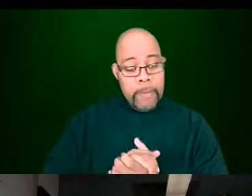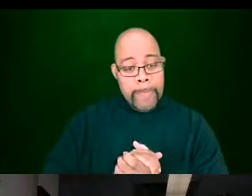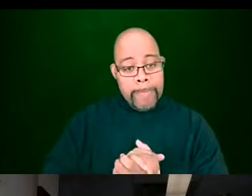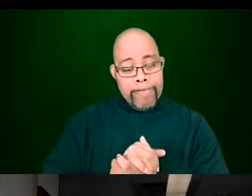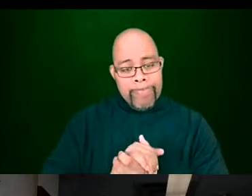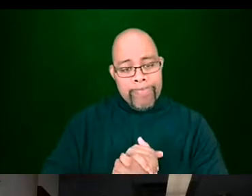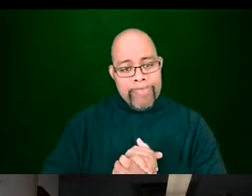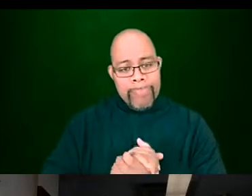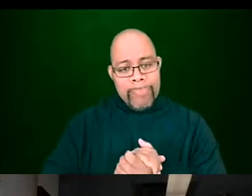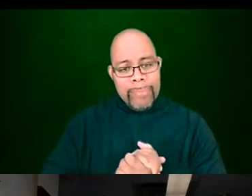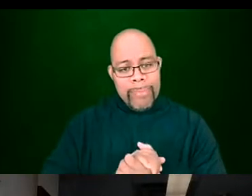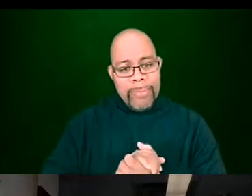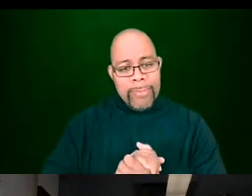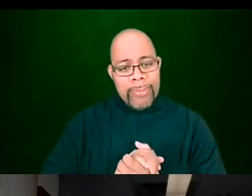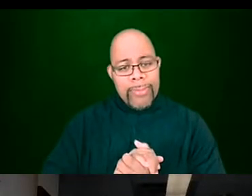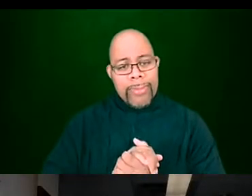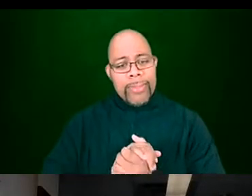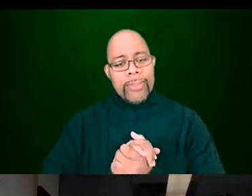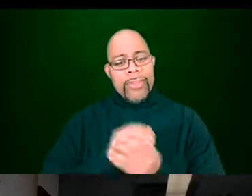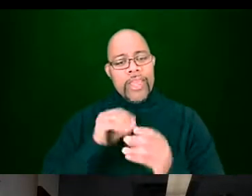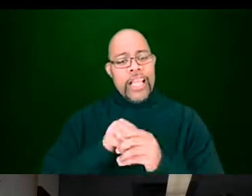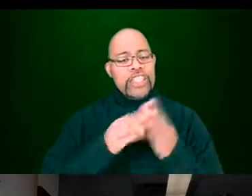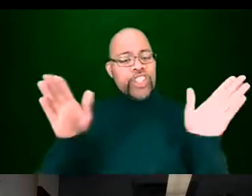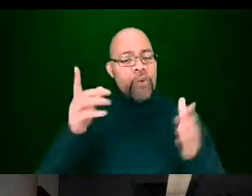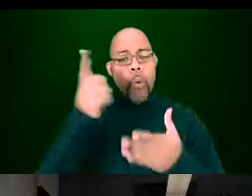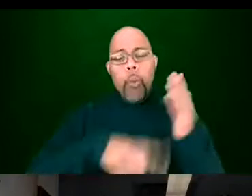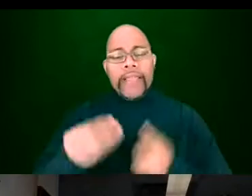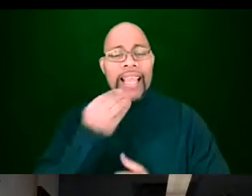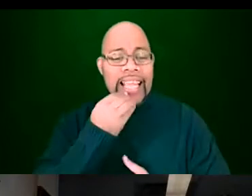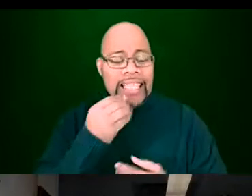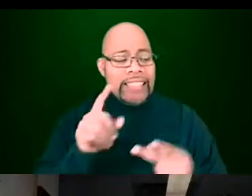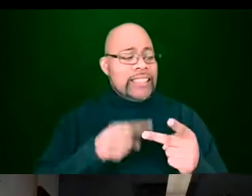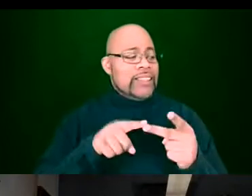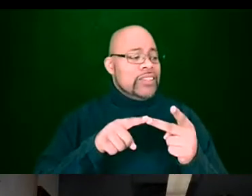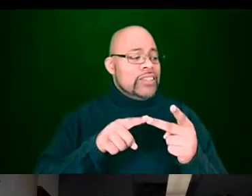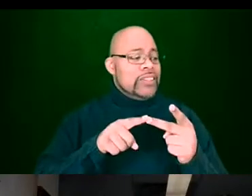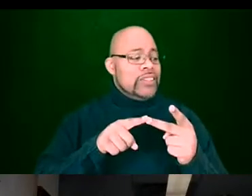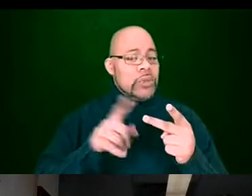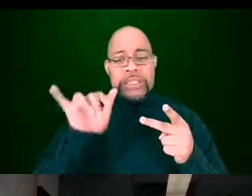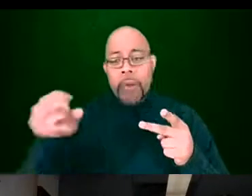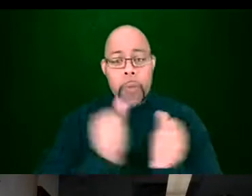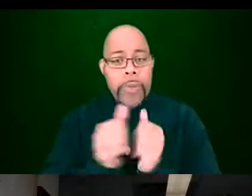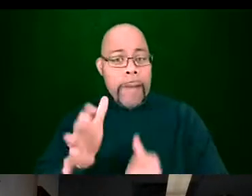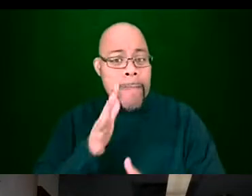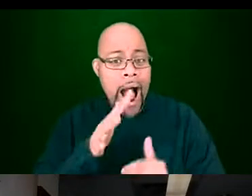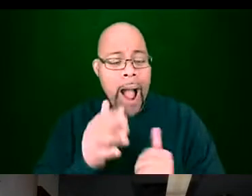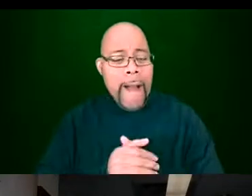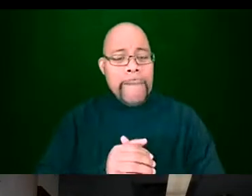Yeah, just in general. What do they eat? Do they stay with their moms?